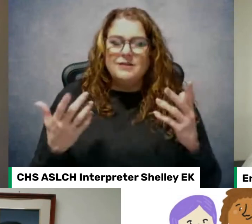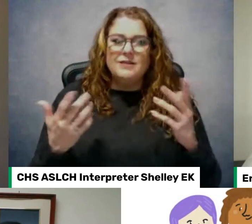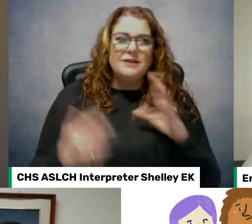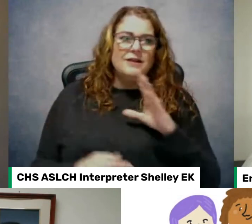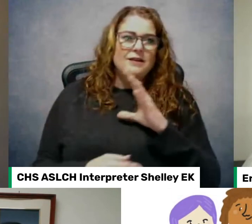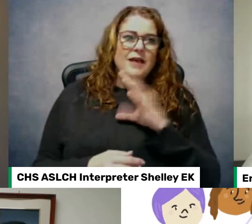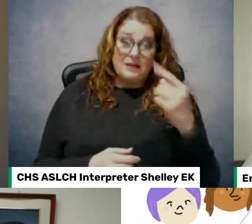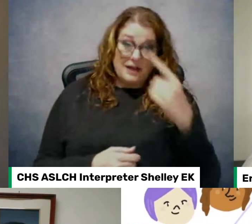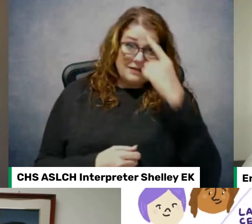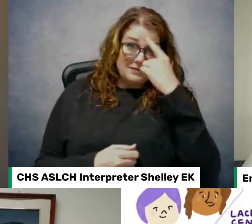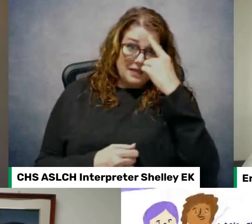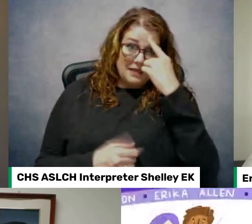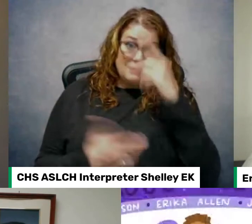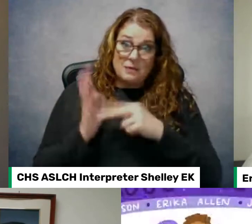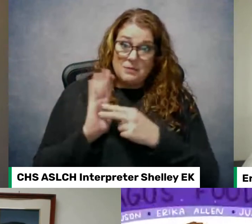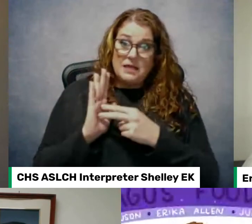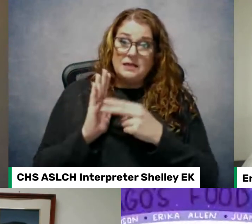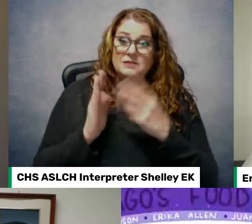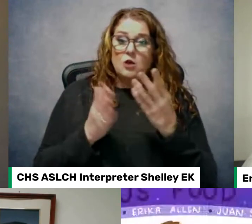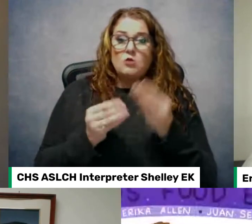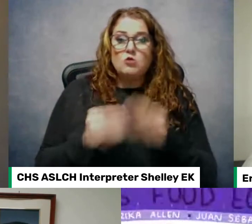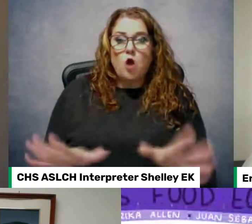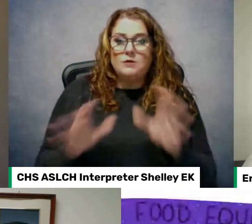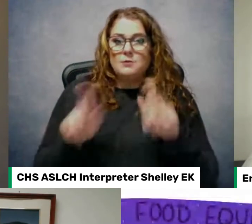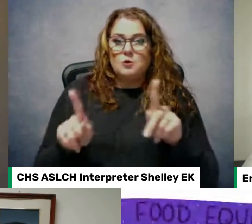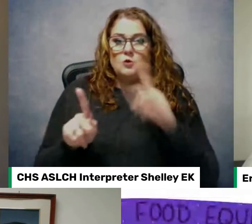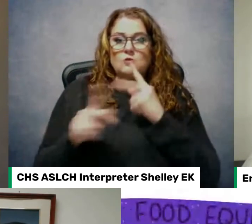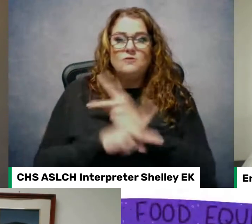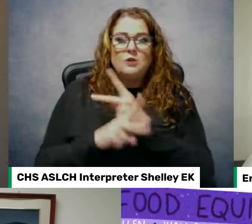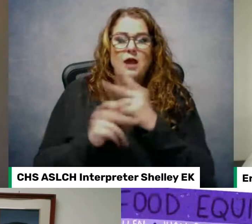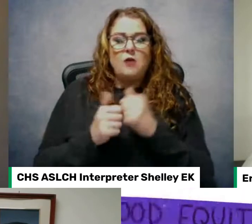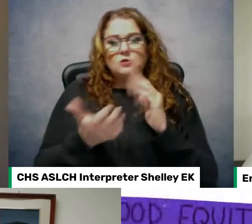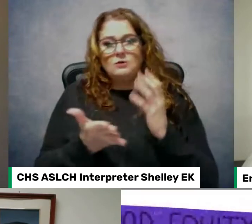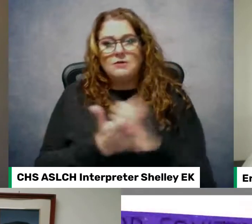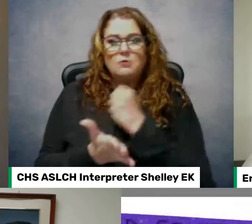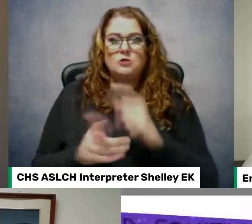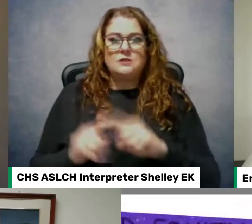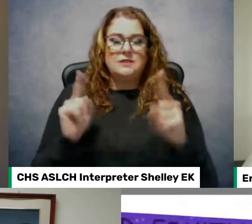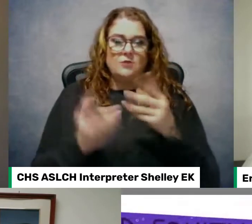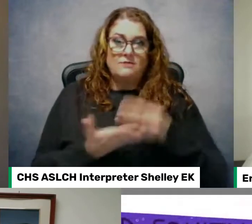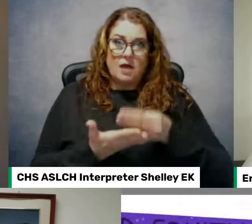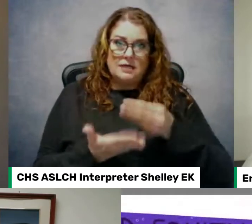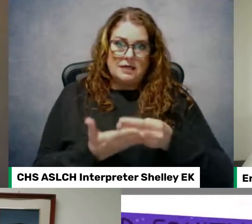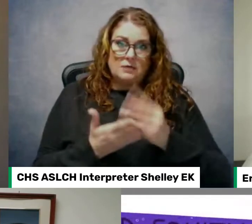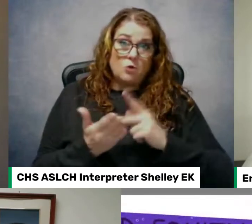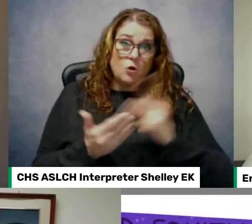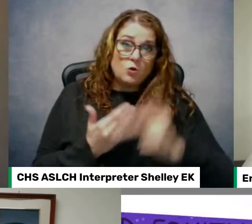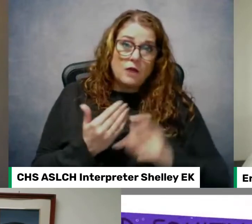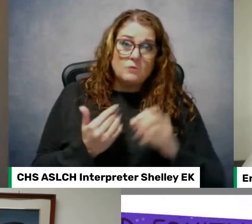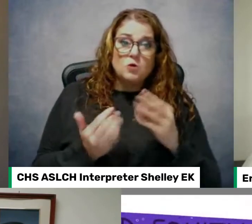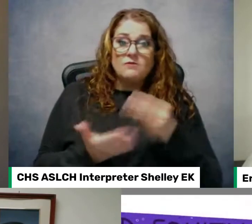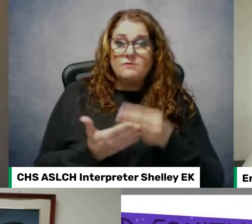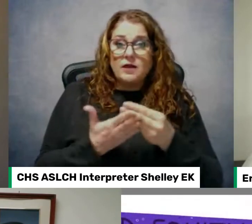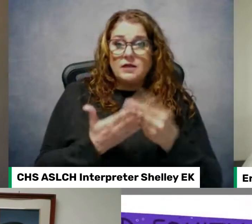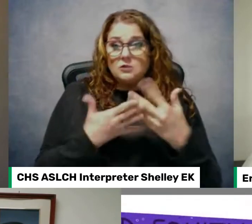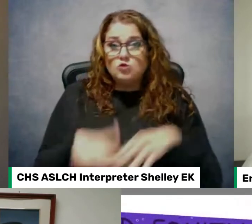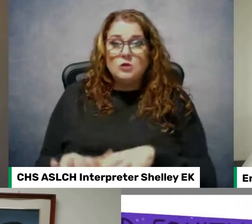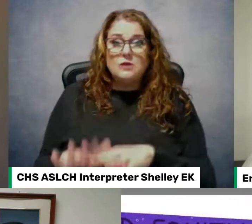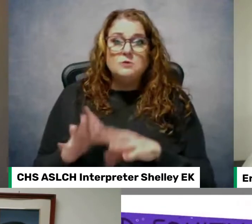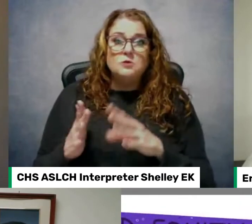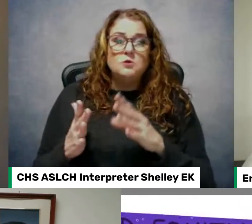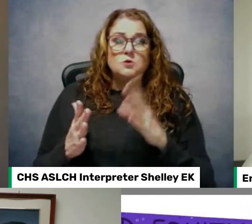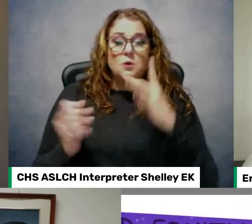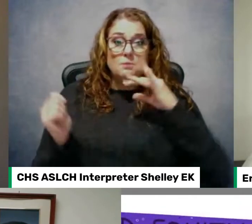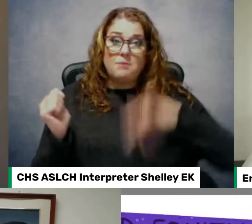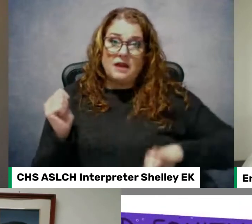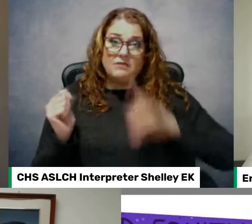I think that means that there's also opportunity for figuring out how to leverage these different funding programs or funding streams to benefit